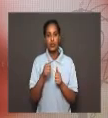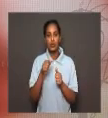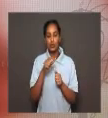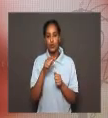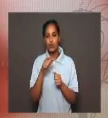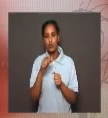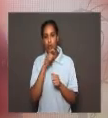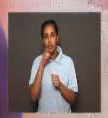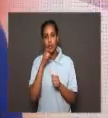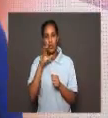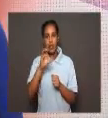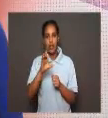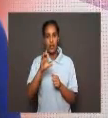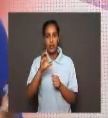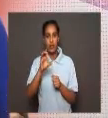dioxide.